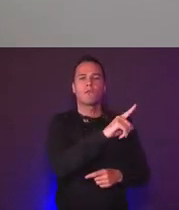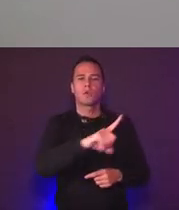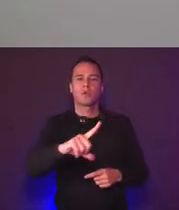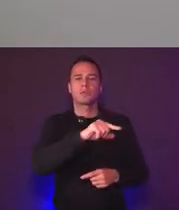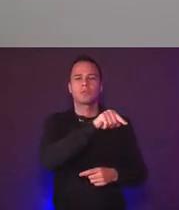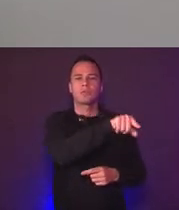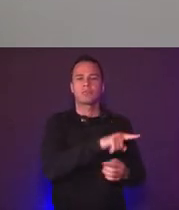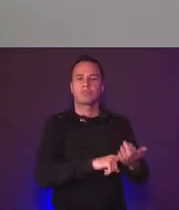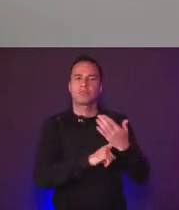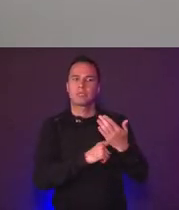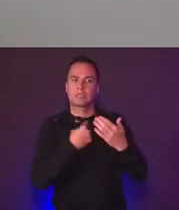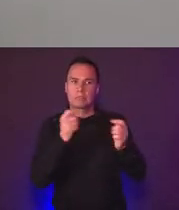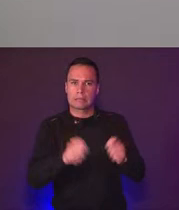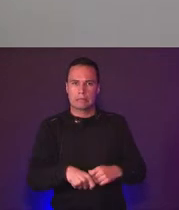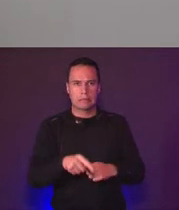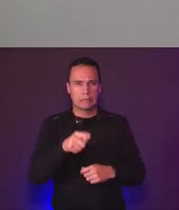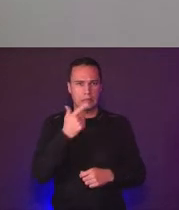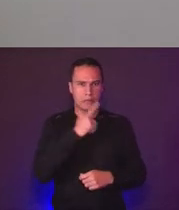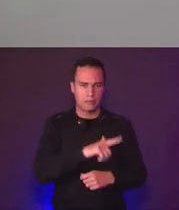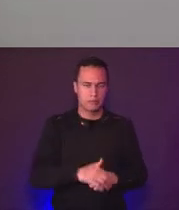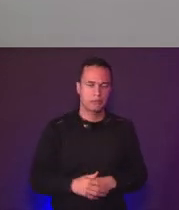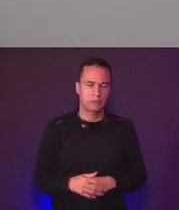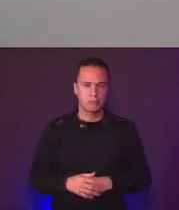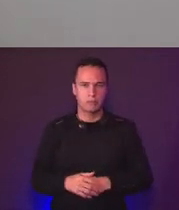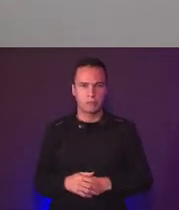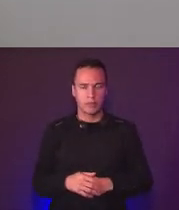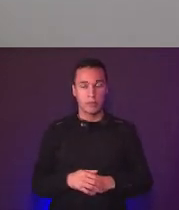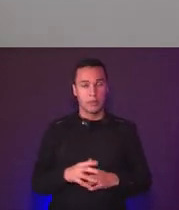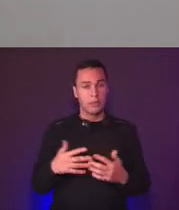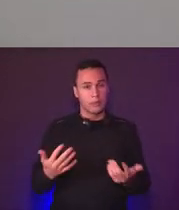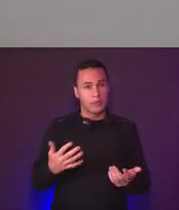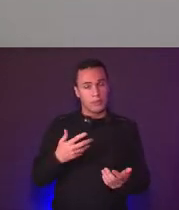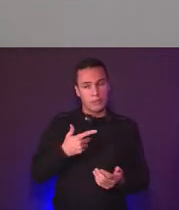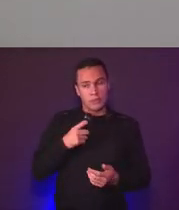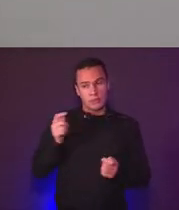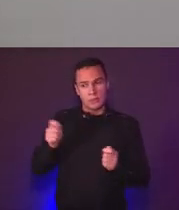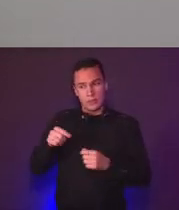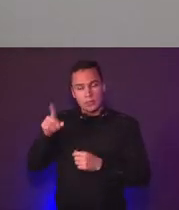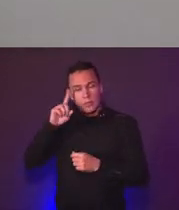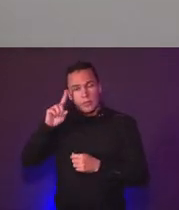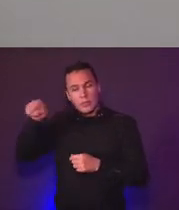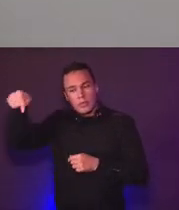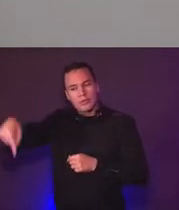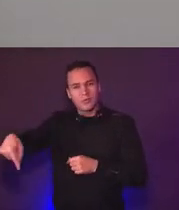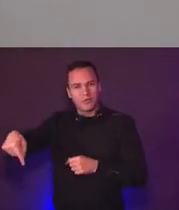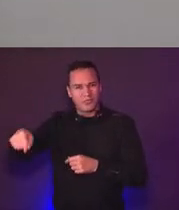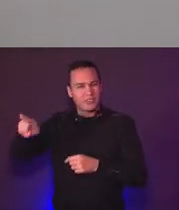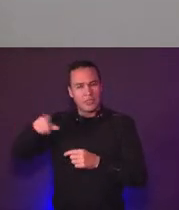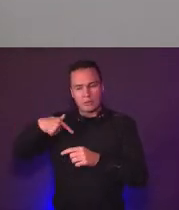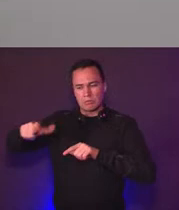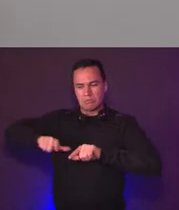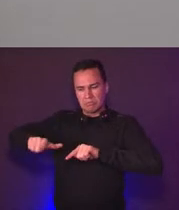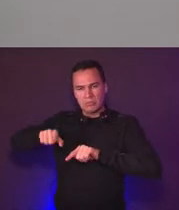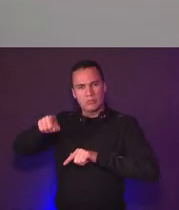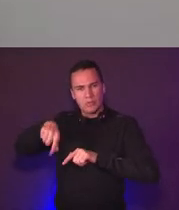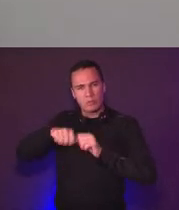them, and he brought me on board. He consulted for USA Today, and I worked for them, and I got the joy of collaborating